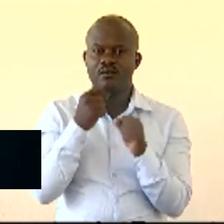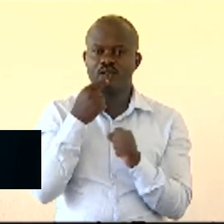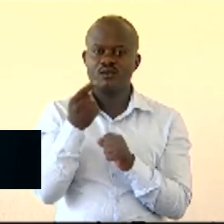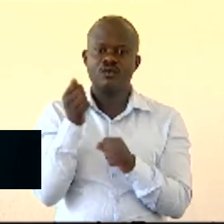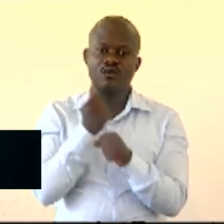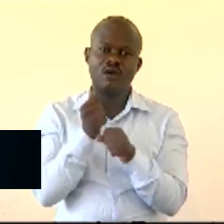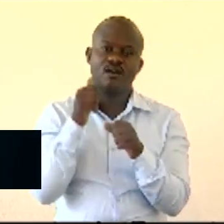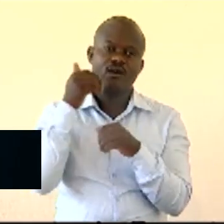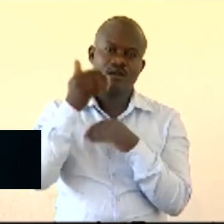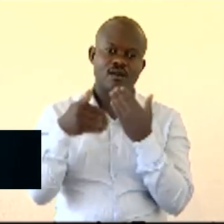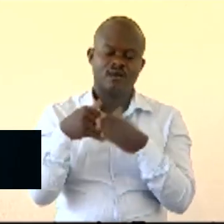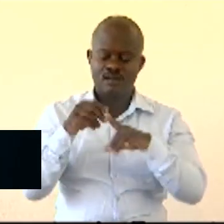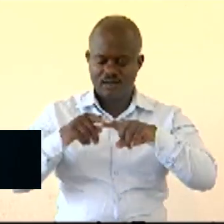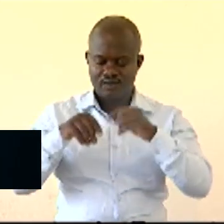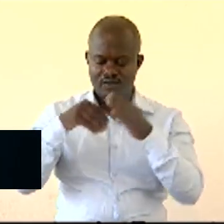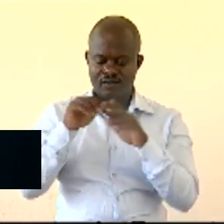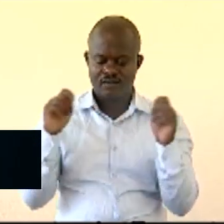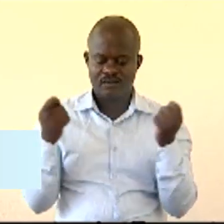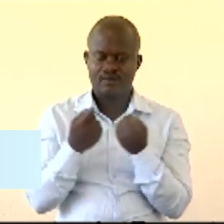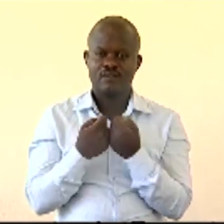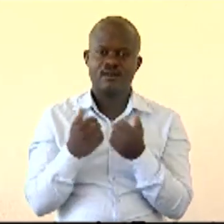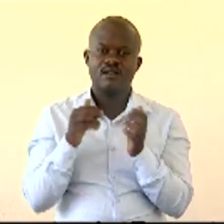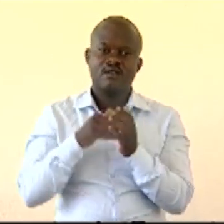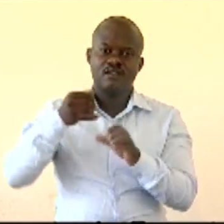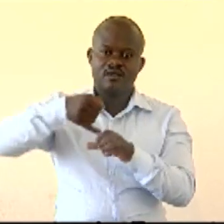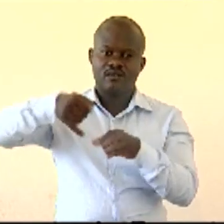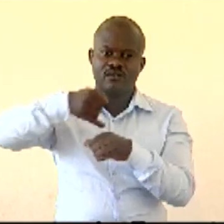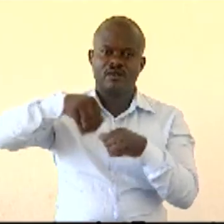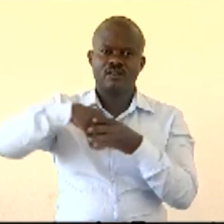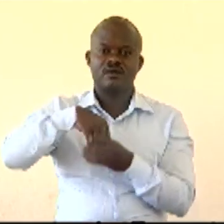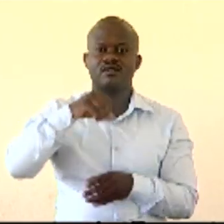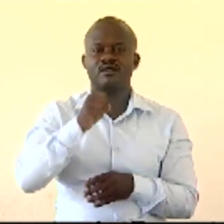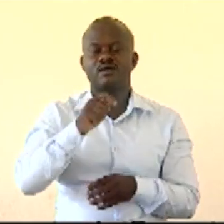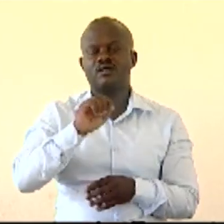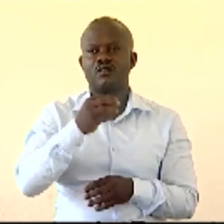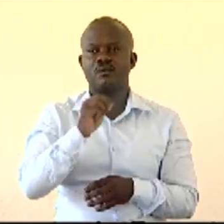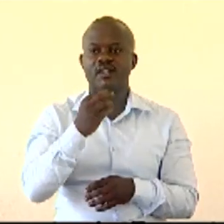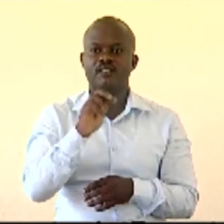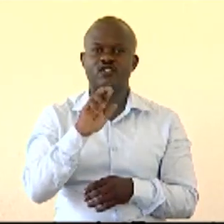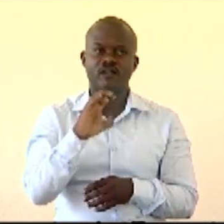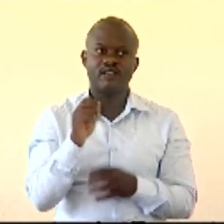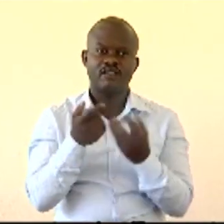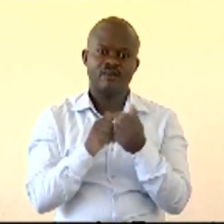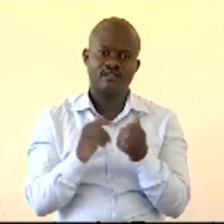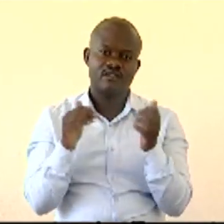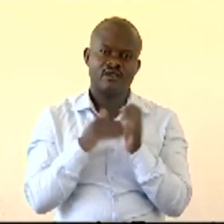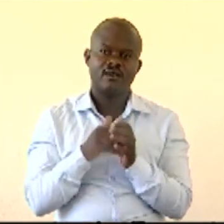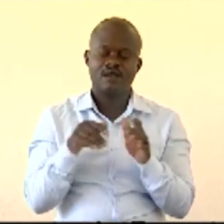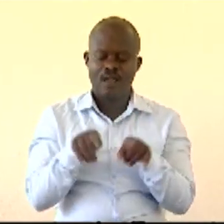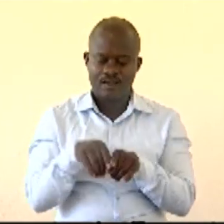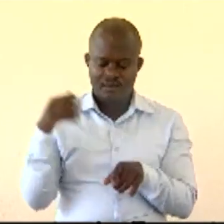work out various exercises involving stoichiometric calculations. And as I